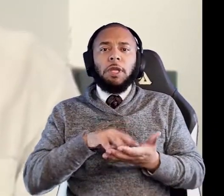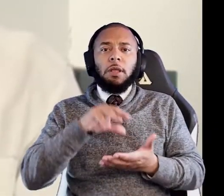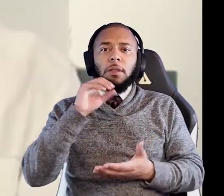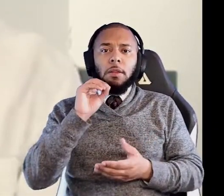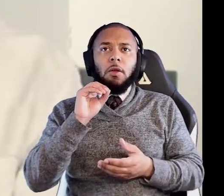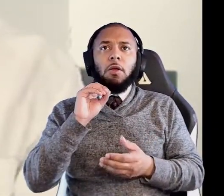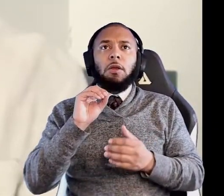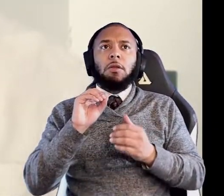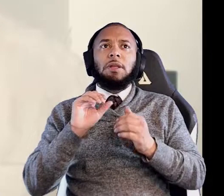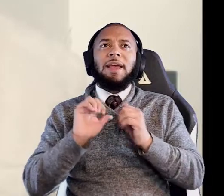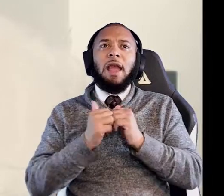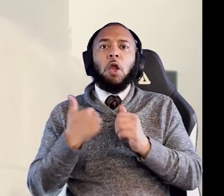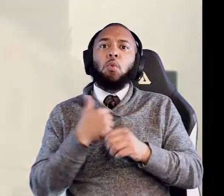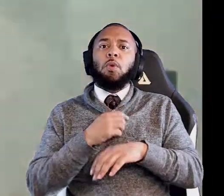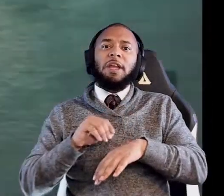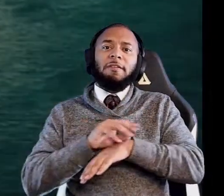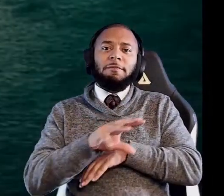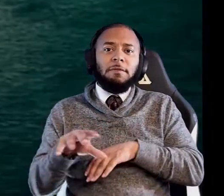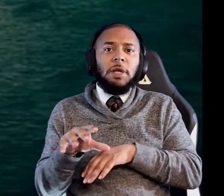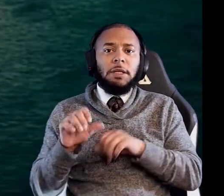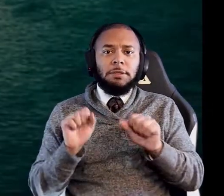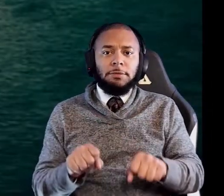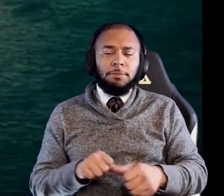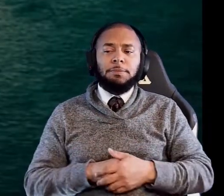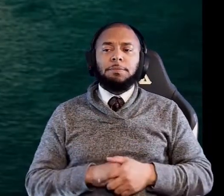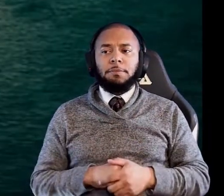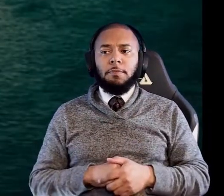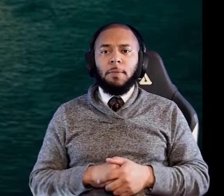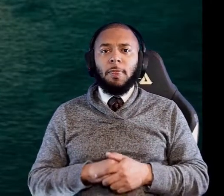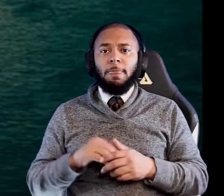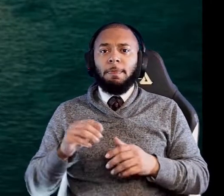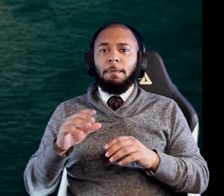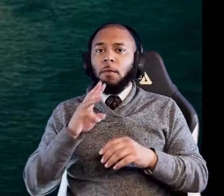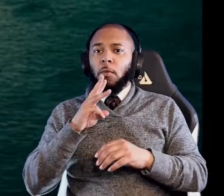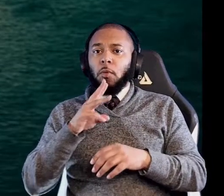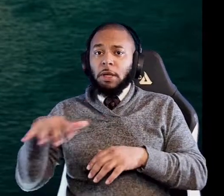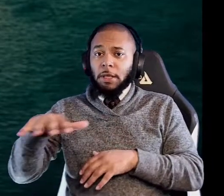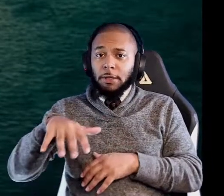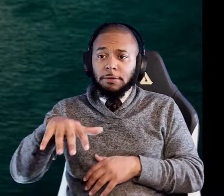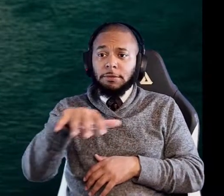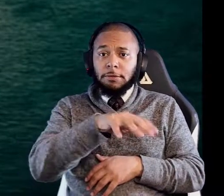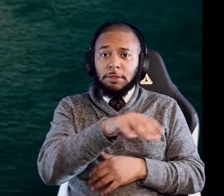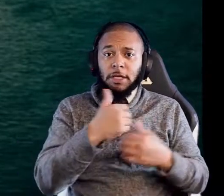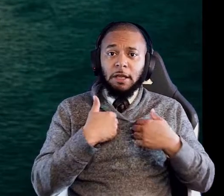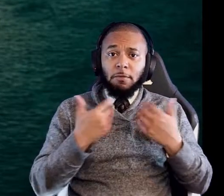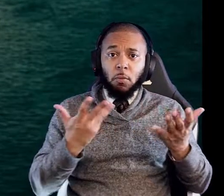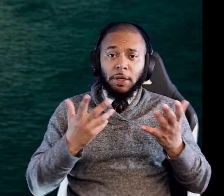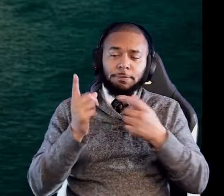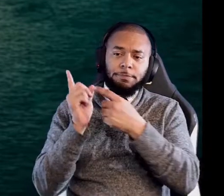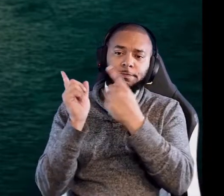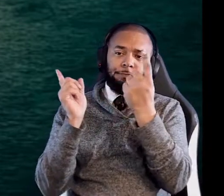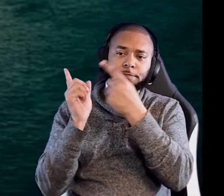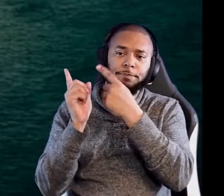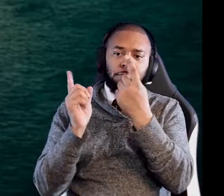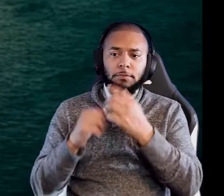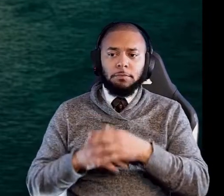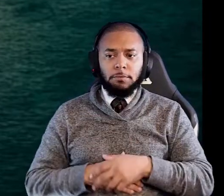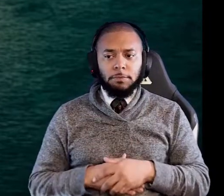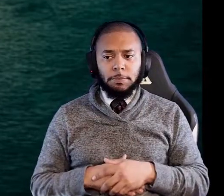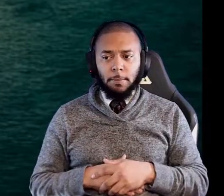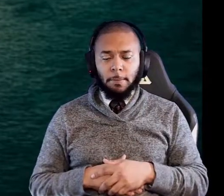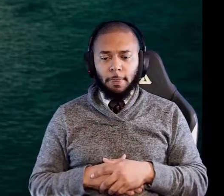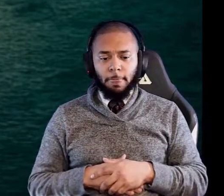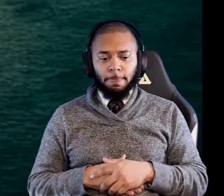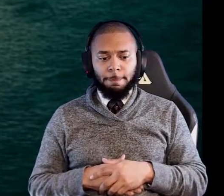what our impacts might be on those features. Marine biomes consist of coastal oceans, open ocean, coral reefs, estuaries,